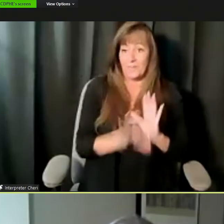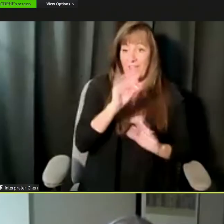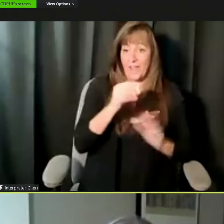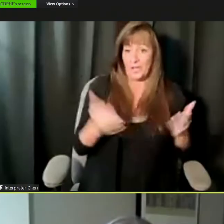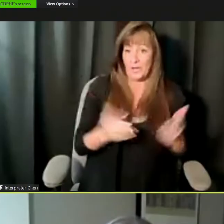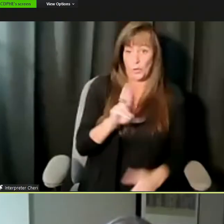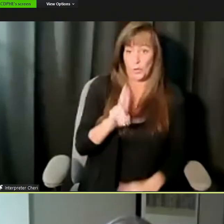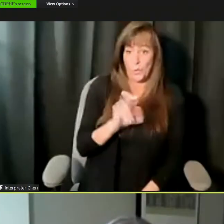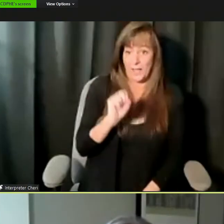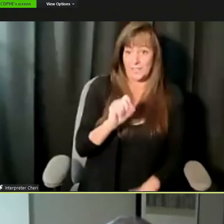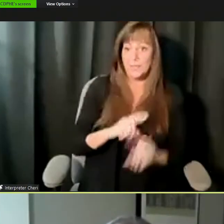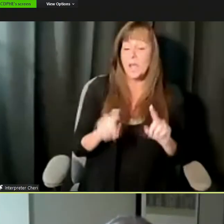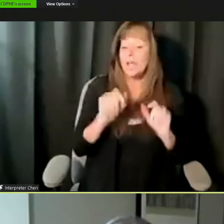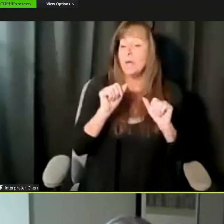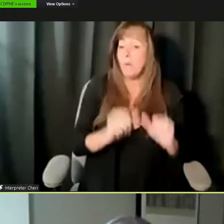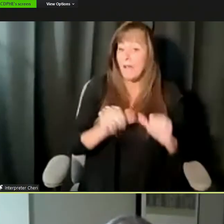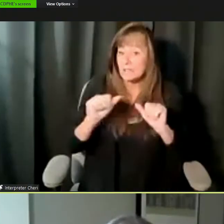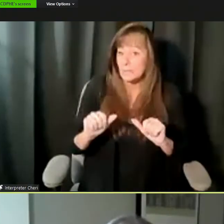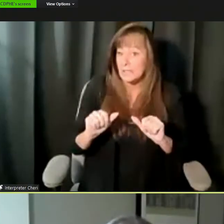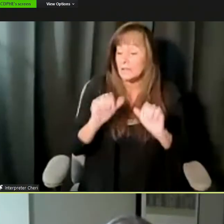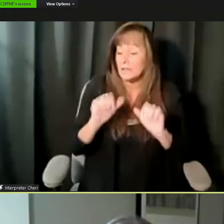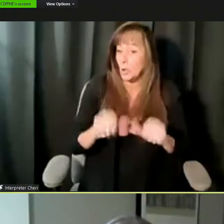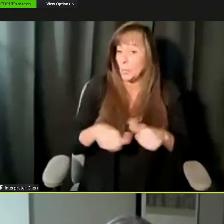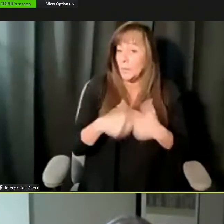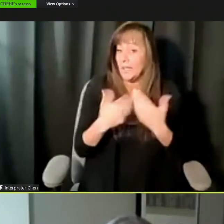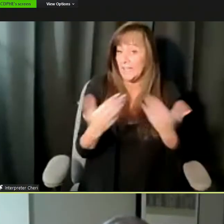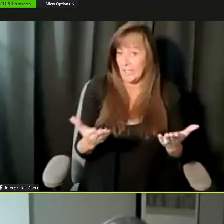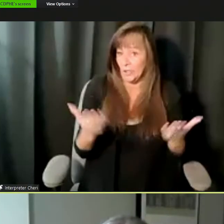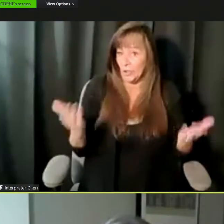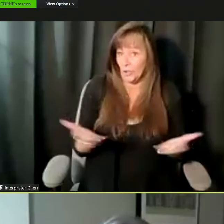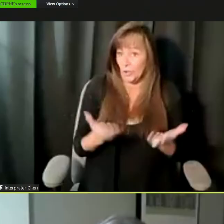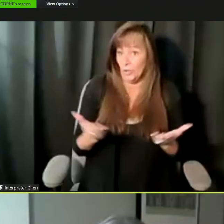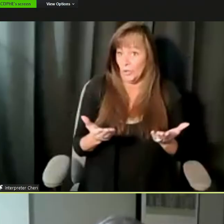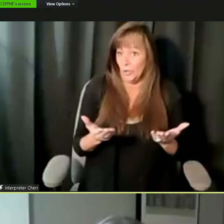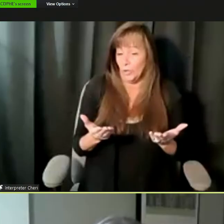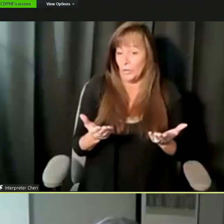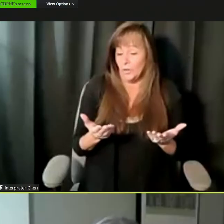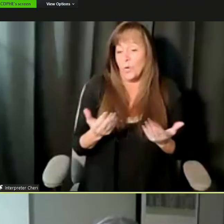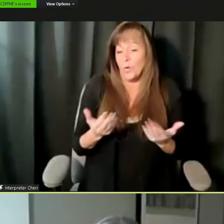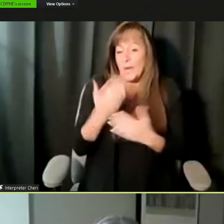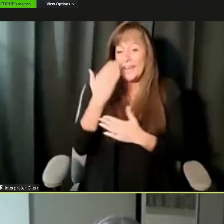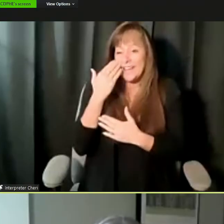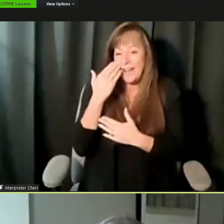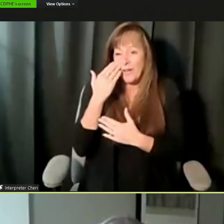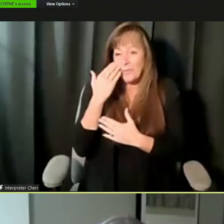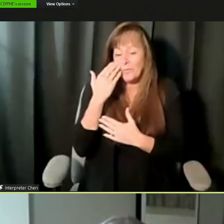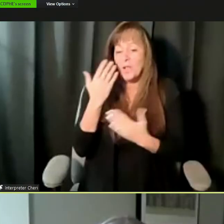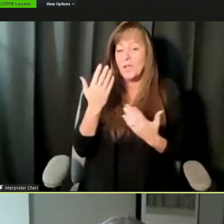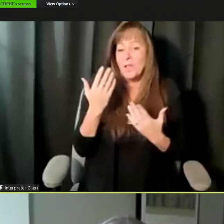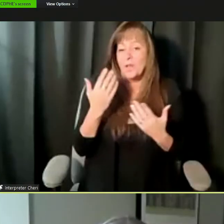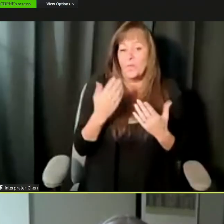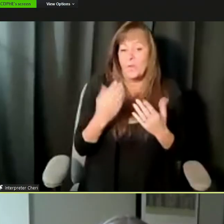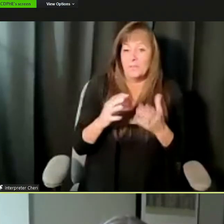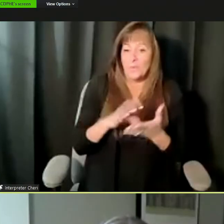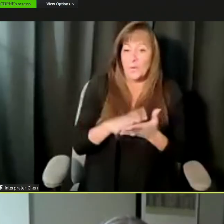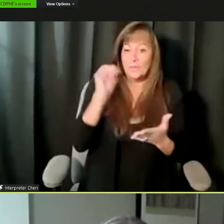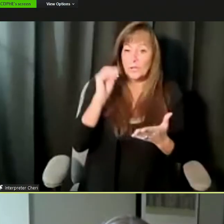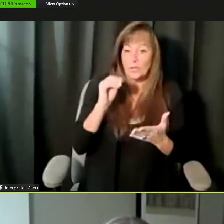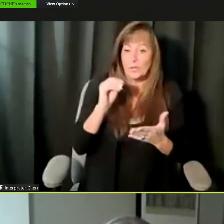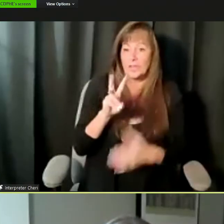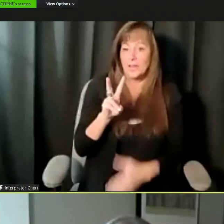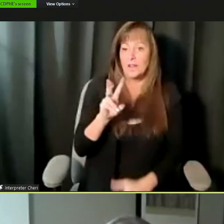quite possible that they are here. We know that things, as we learned with COVID in the spring, we know that virus